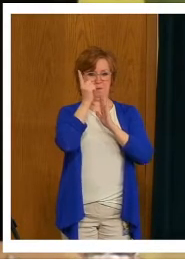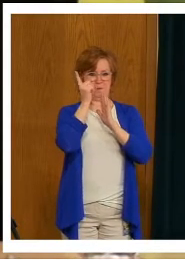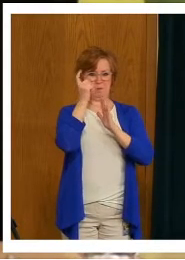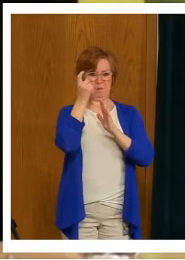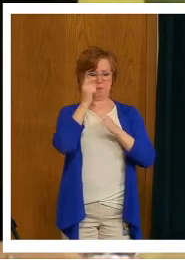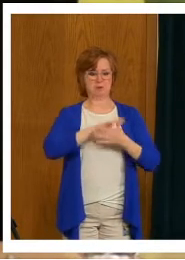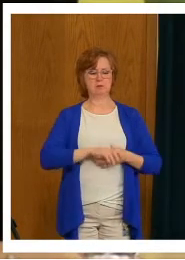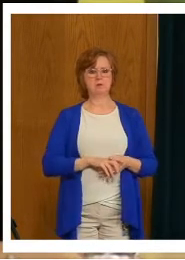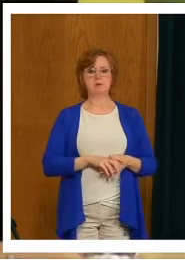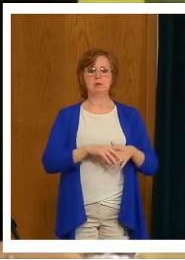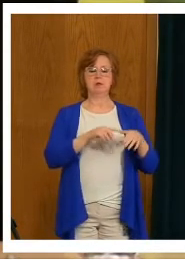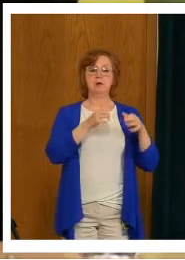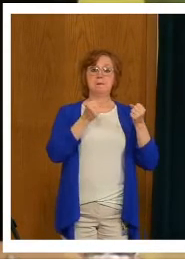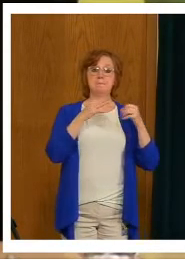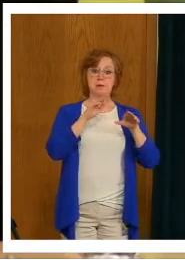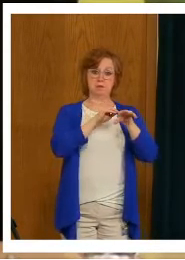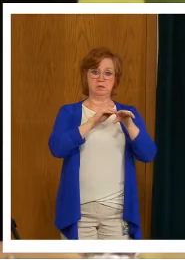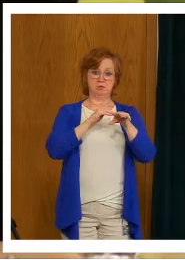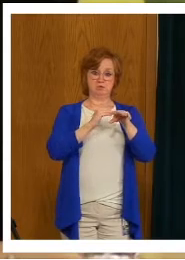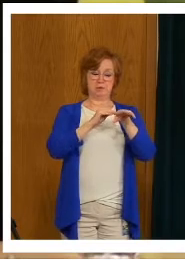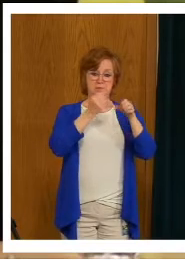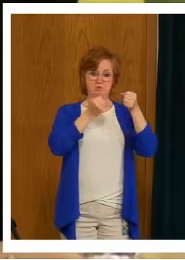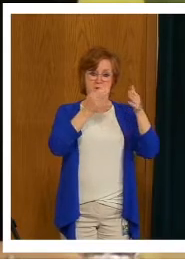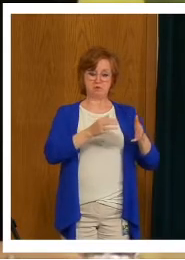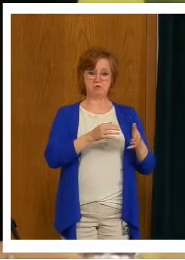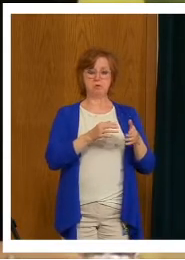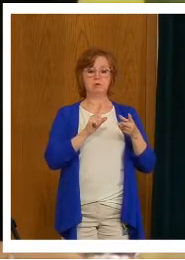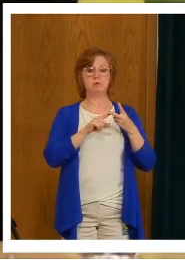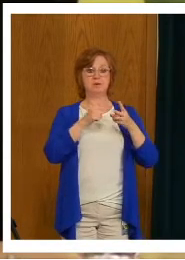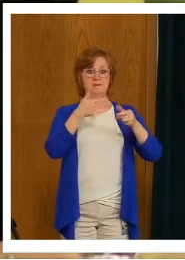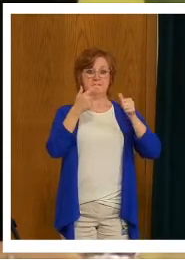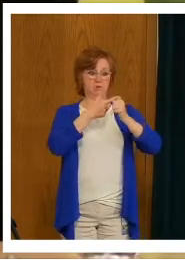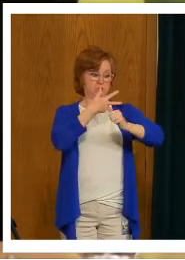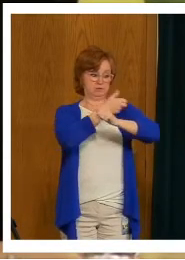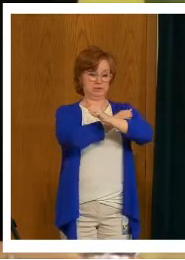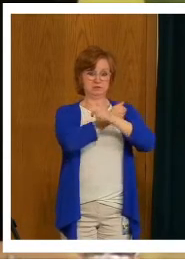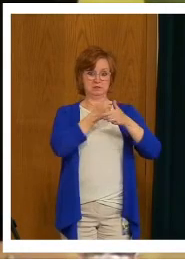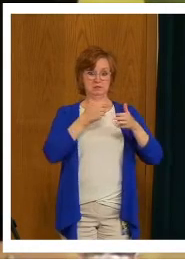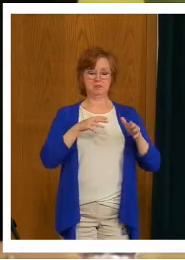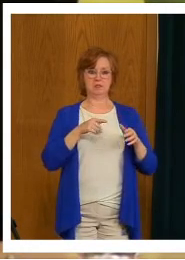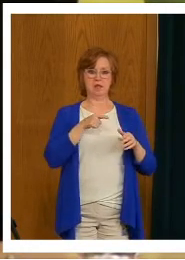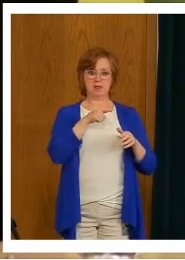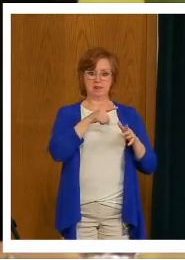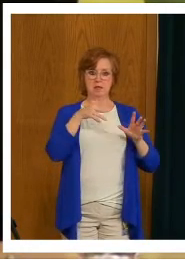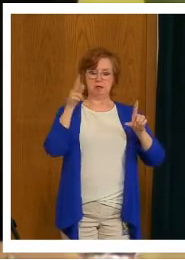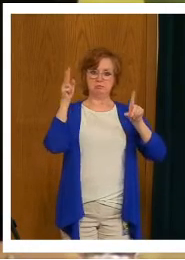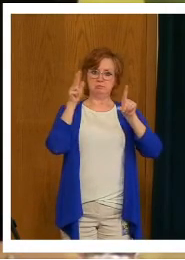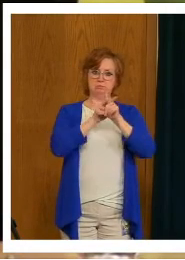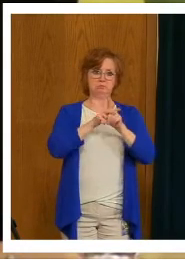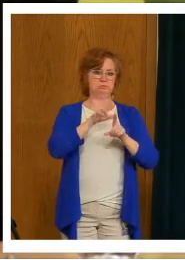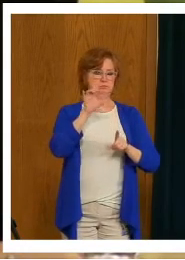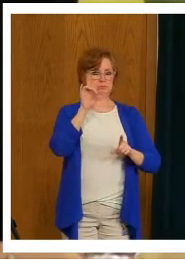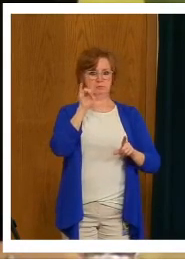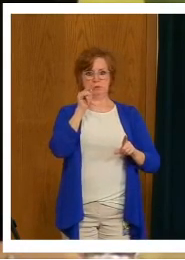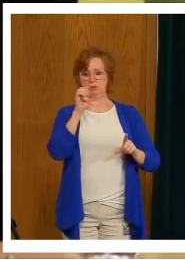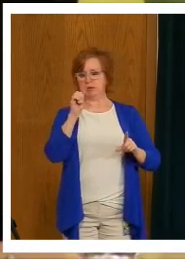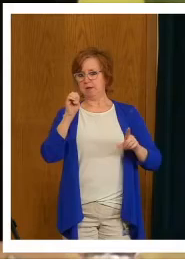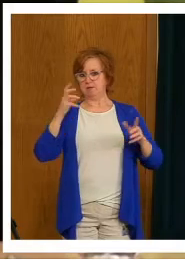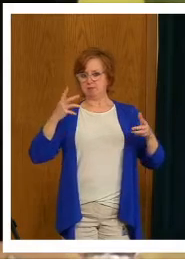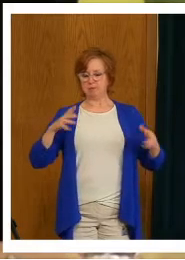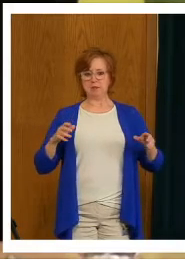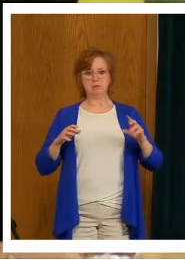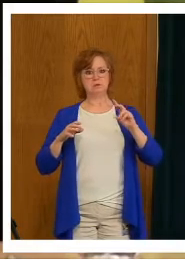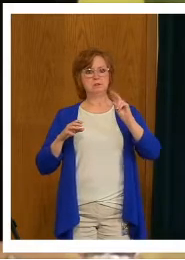of them, the truckers that and the people that had received their first vaccine, had a date set at that point in time for their